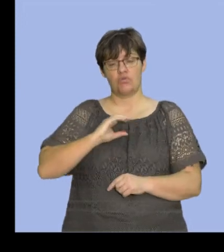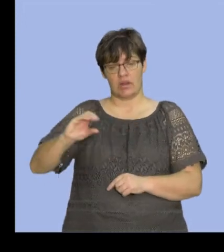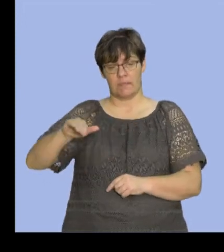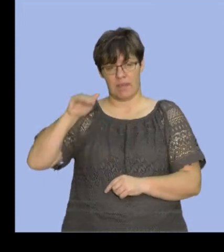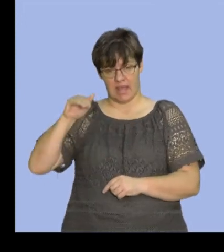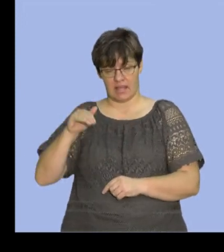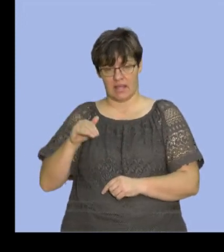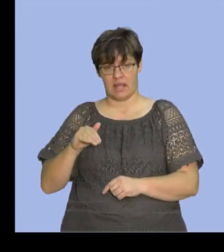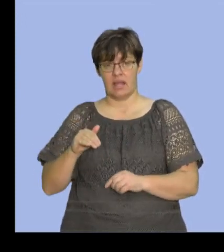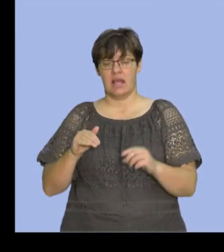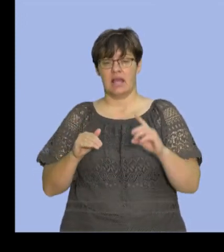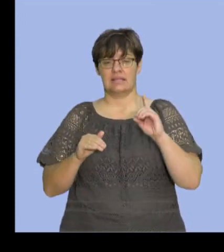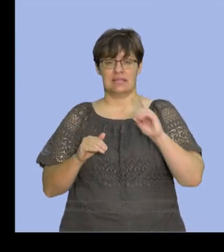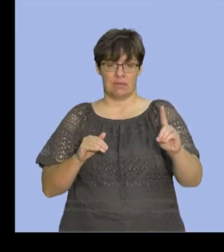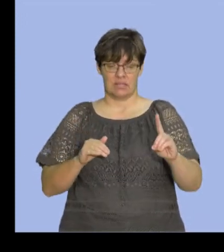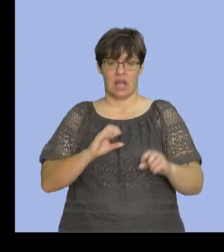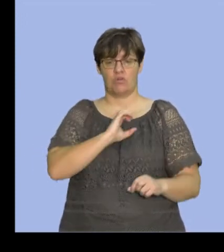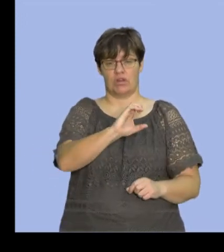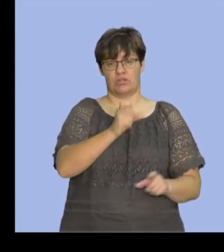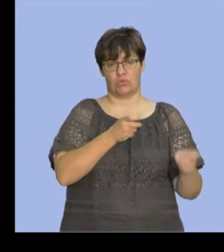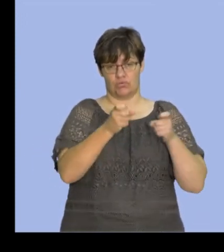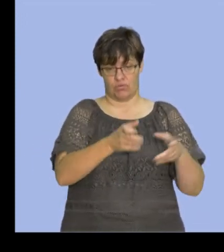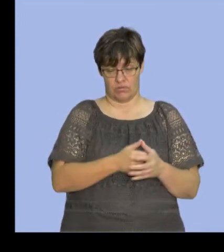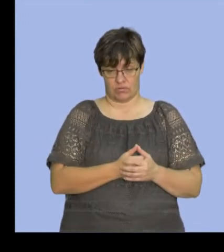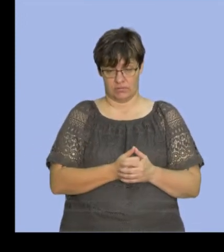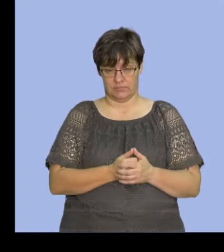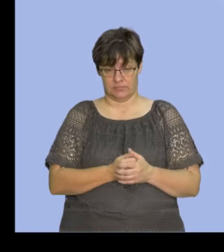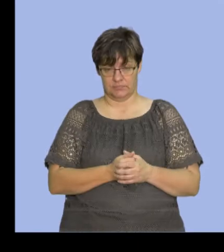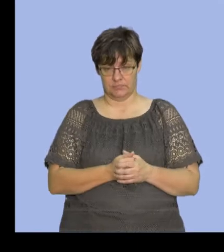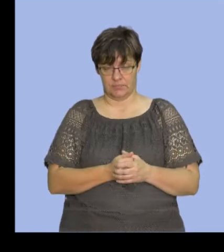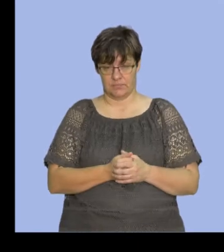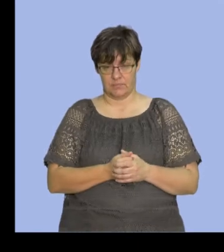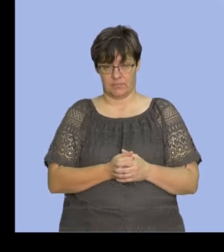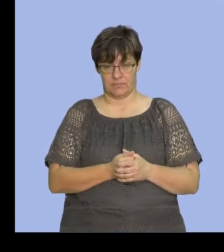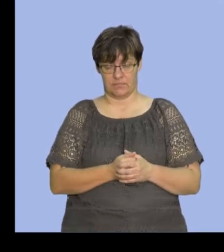debit to creditors control. Let me do this here.